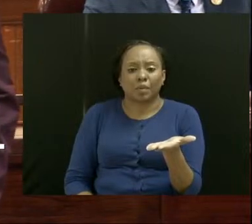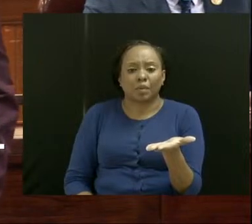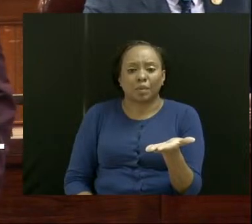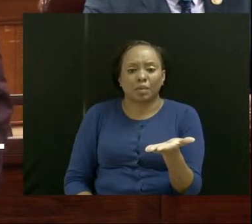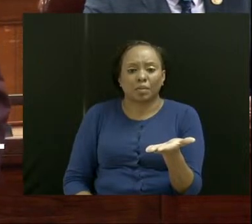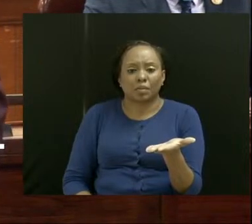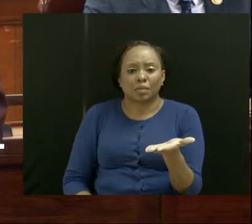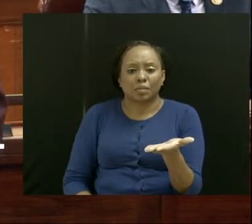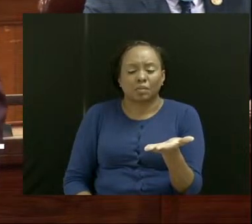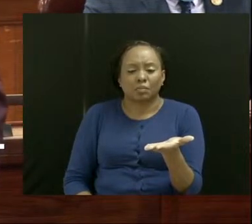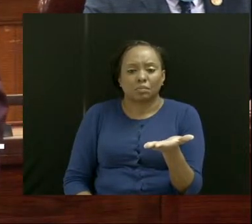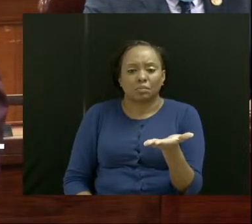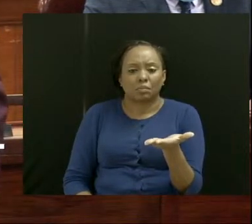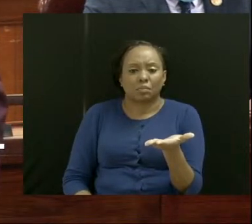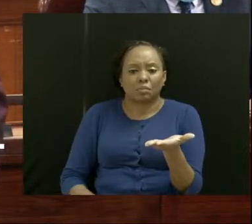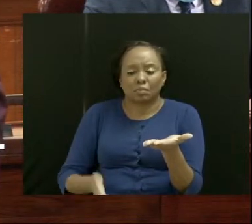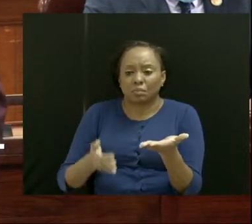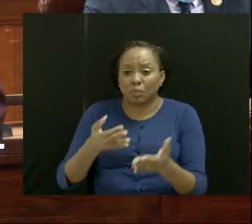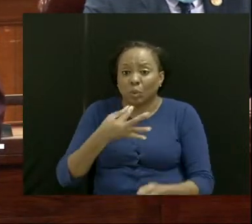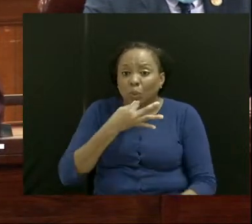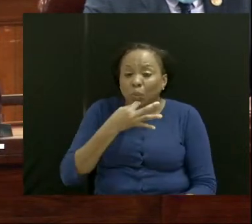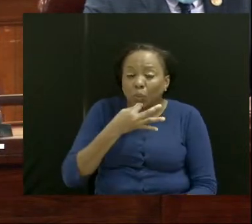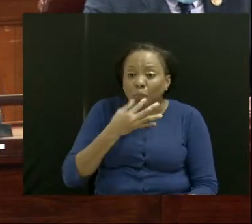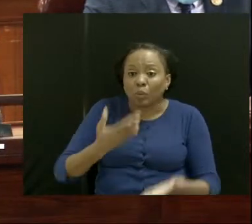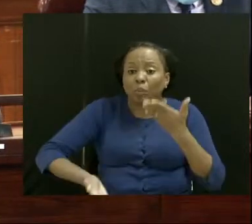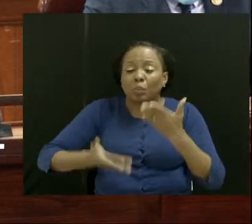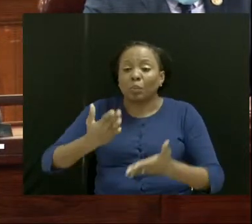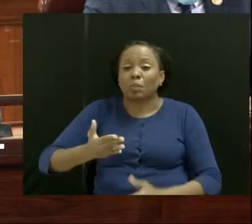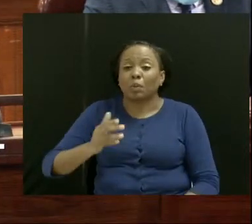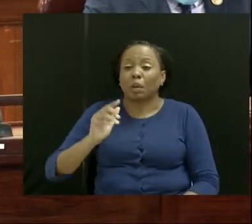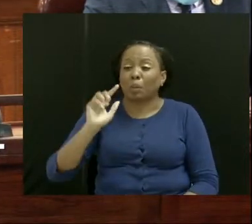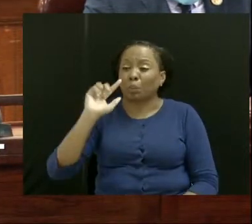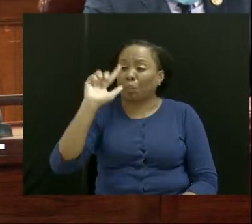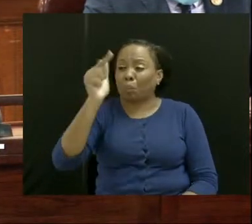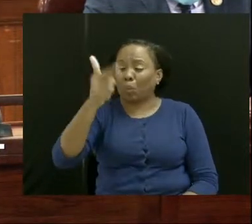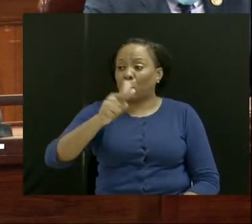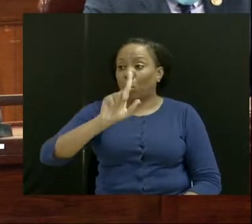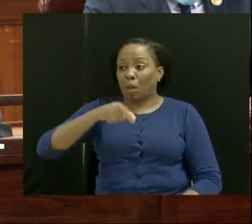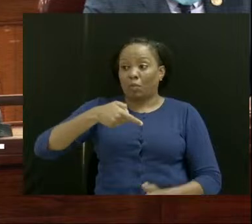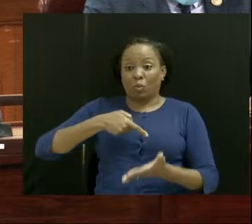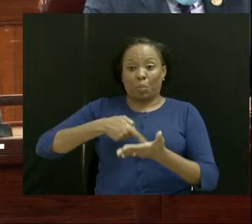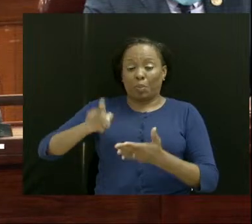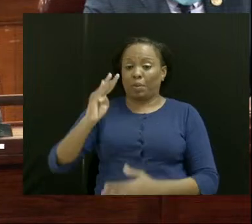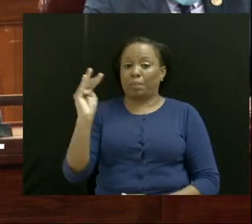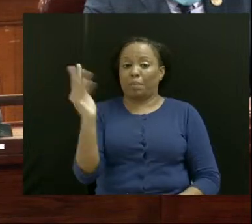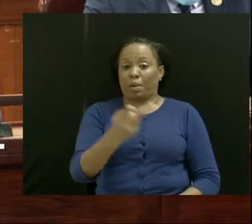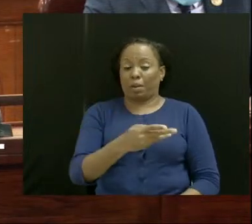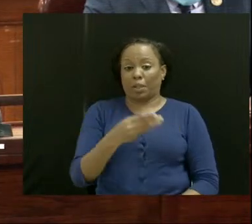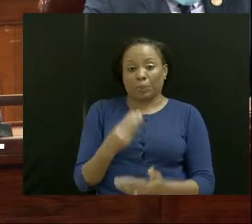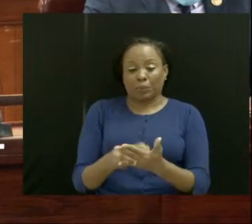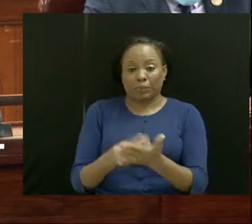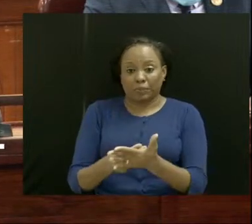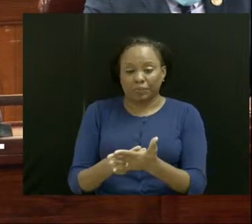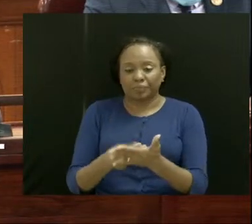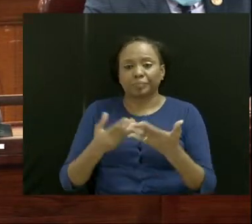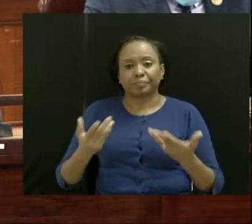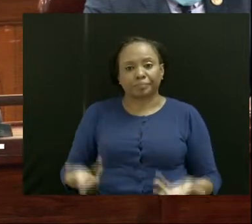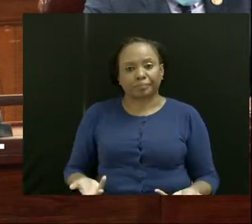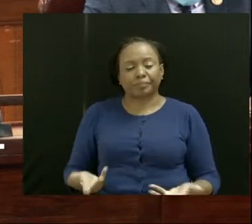and in the distant context, will have to repay this debt. And we are